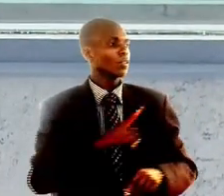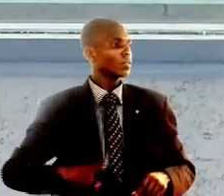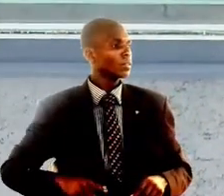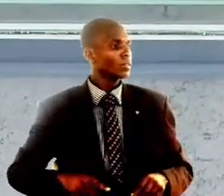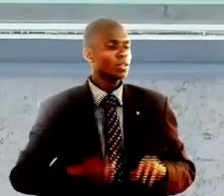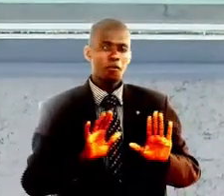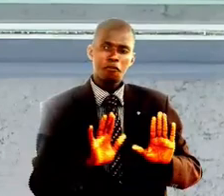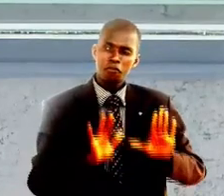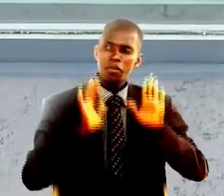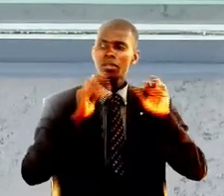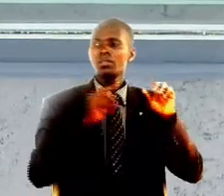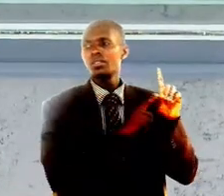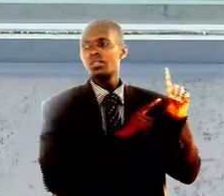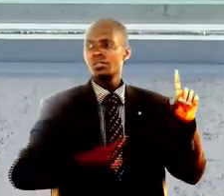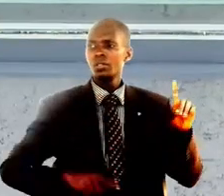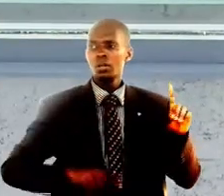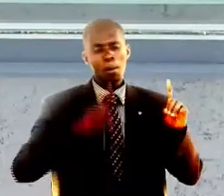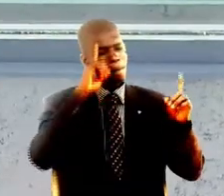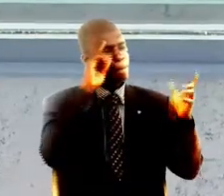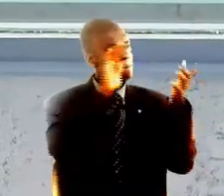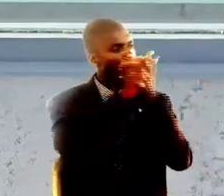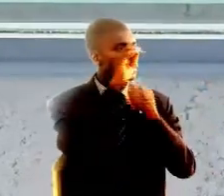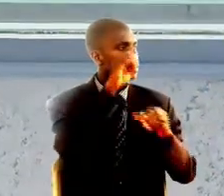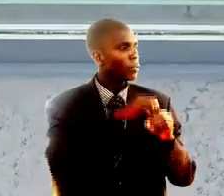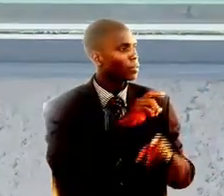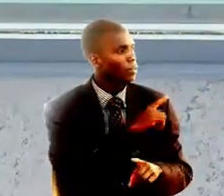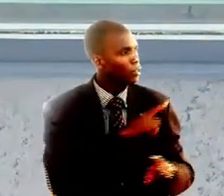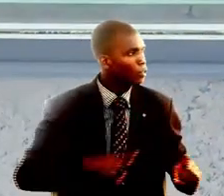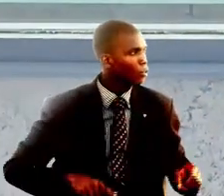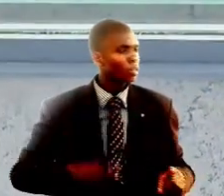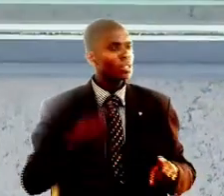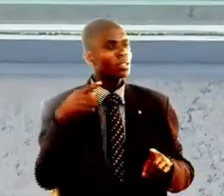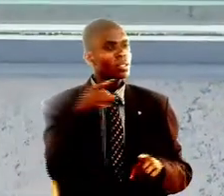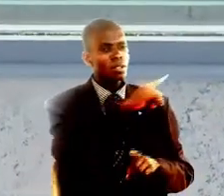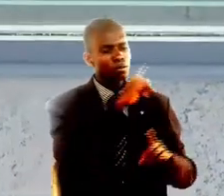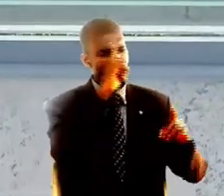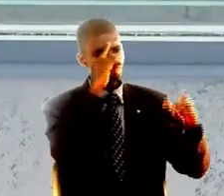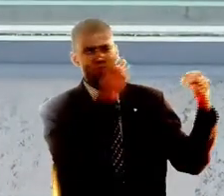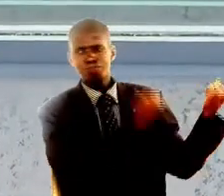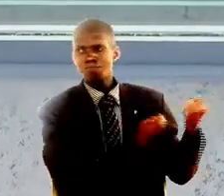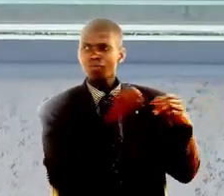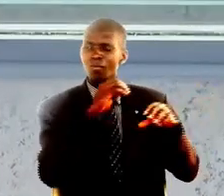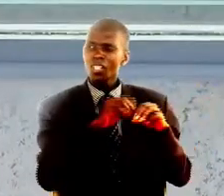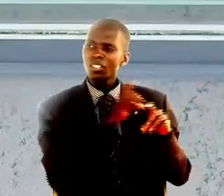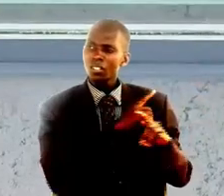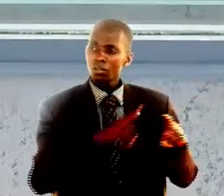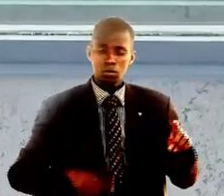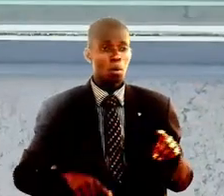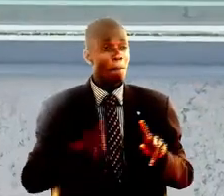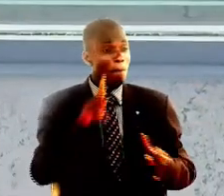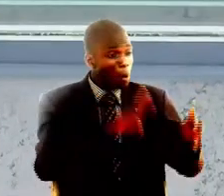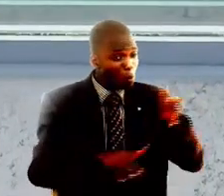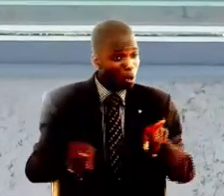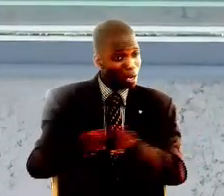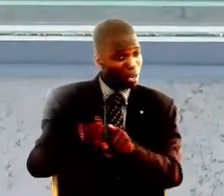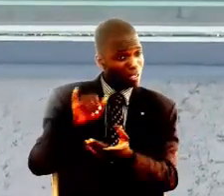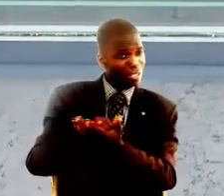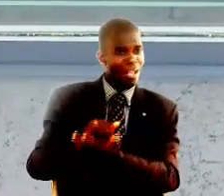fear the Lord, believe in the Lord, they trust in the Lord. Those are